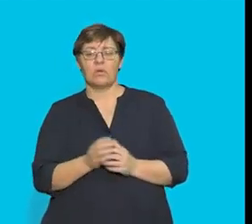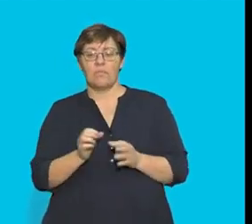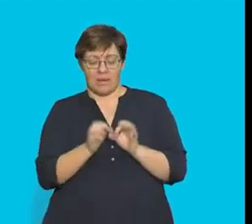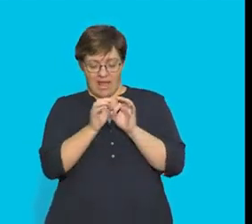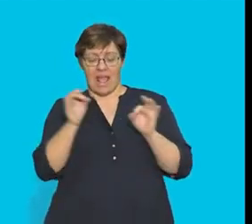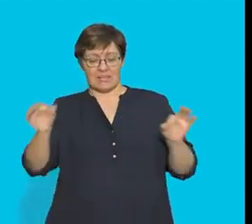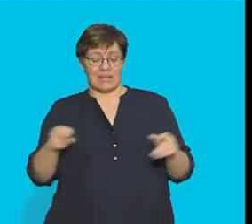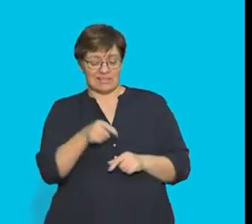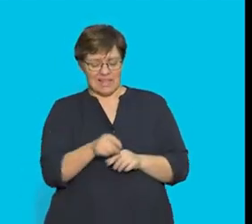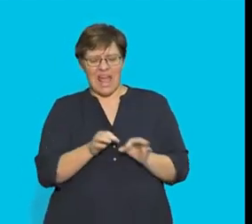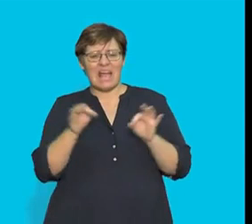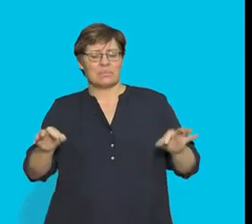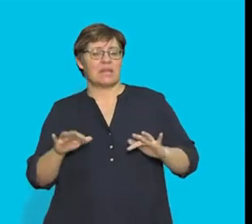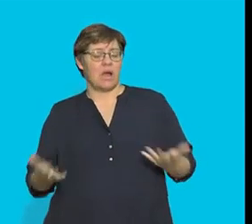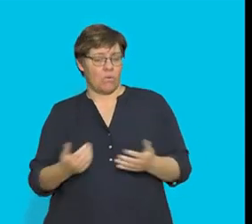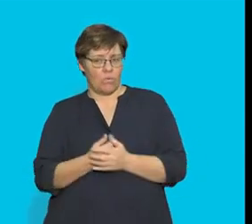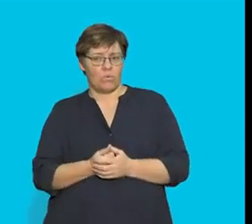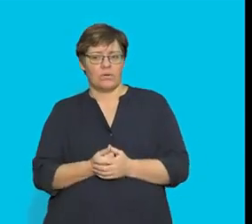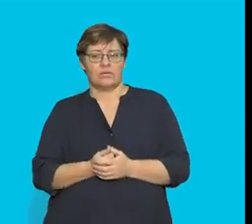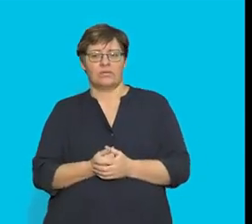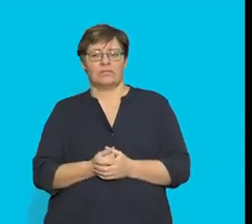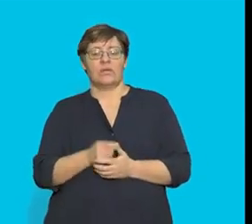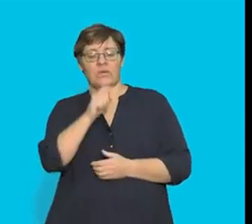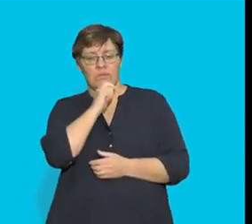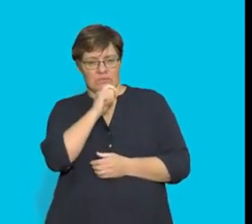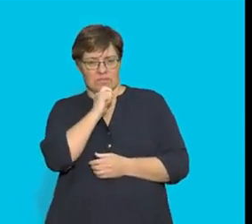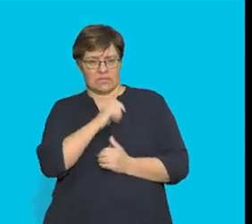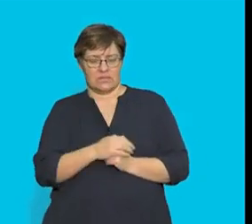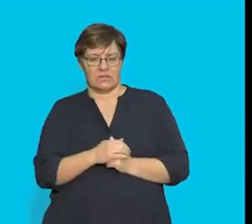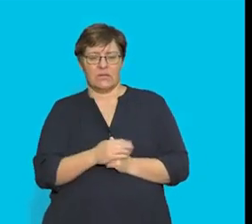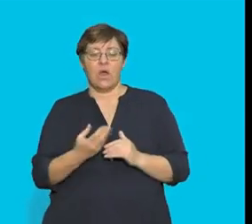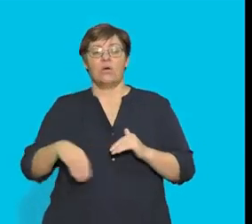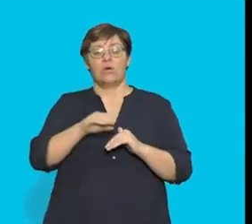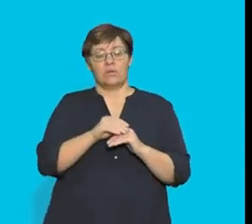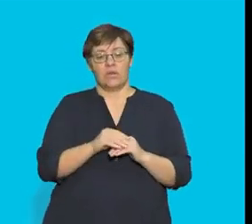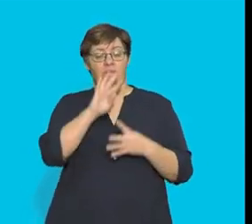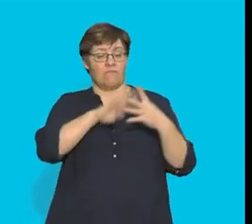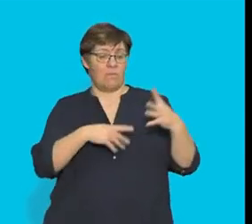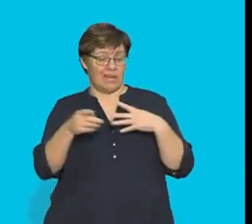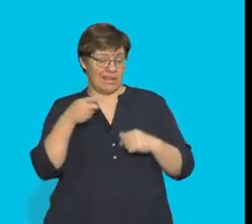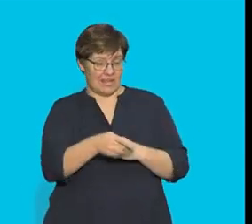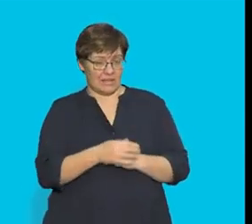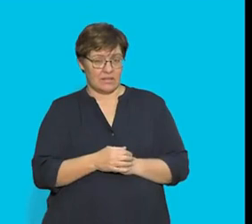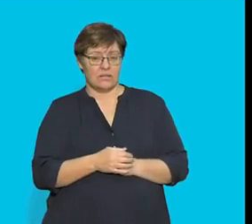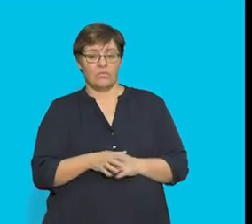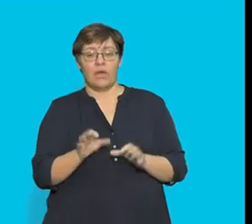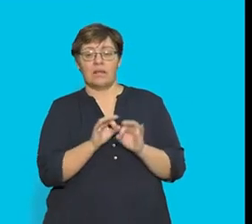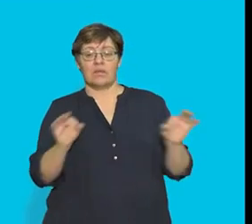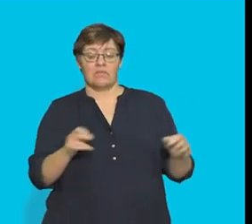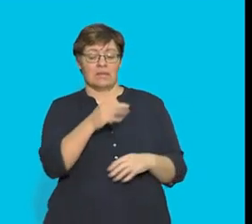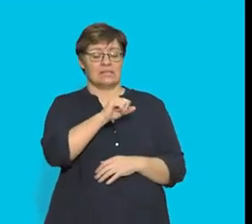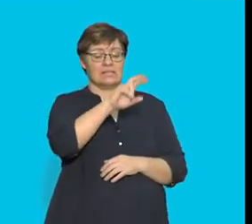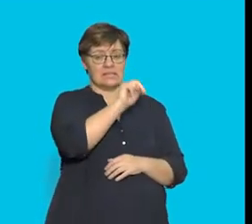that. So that means we've got to expand this. And how do we expand this? We're going to expand this using our compound angle formula. So when